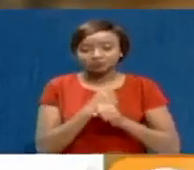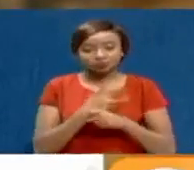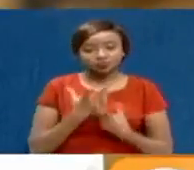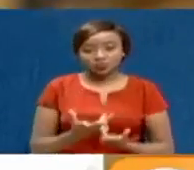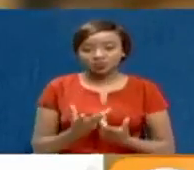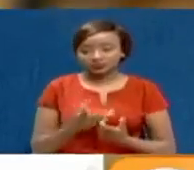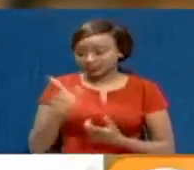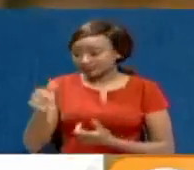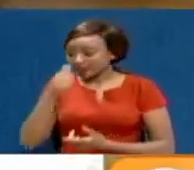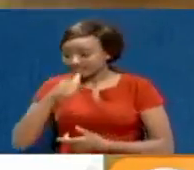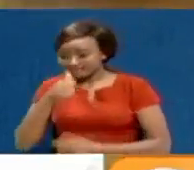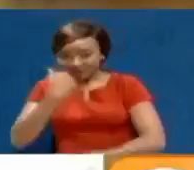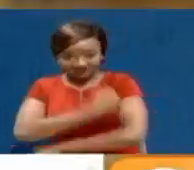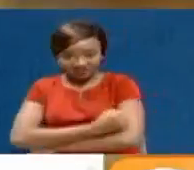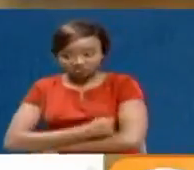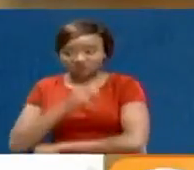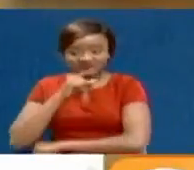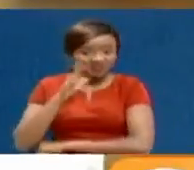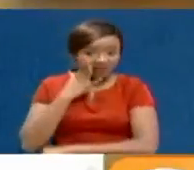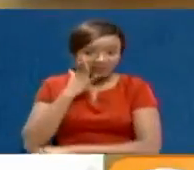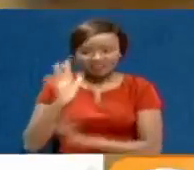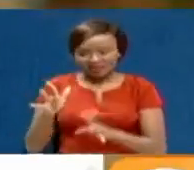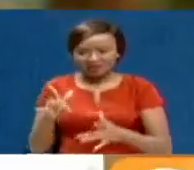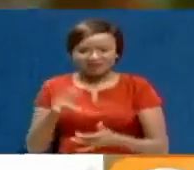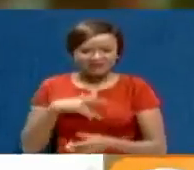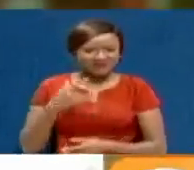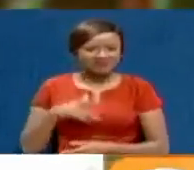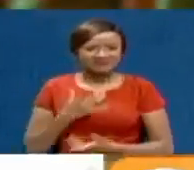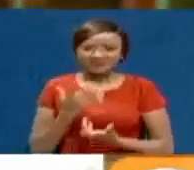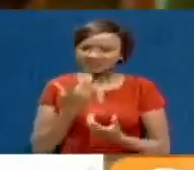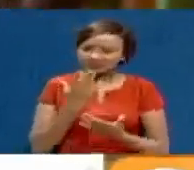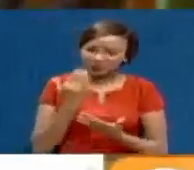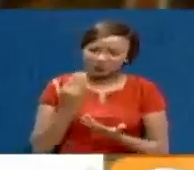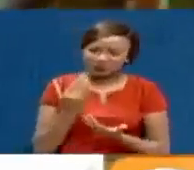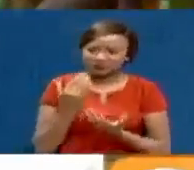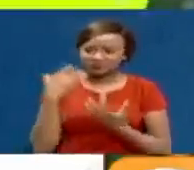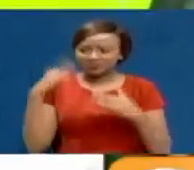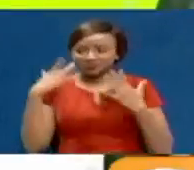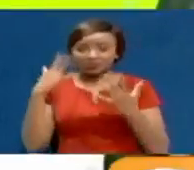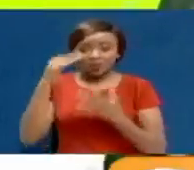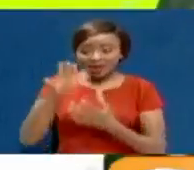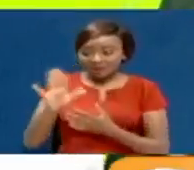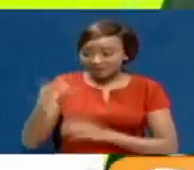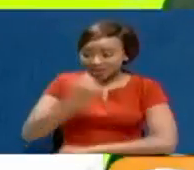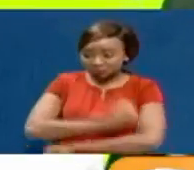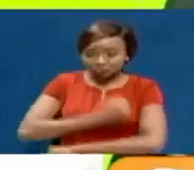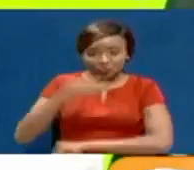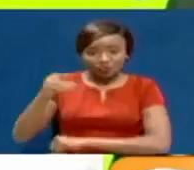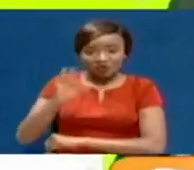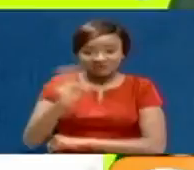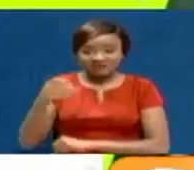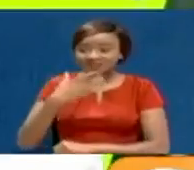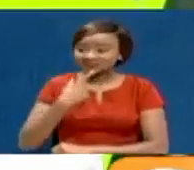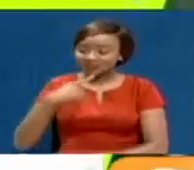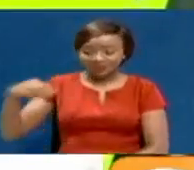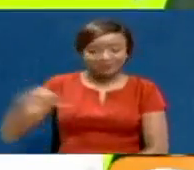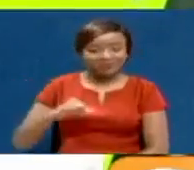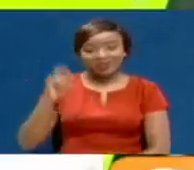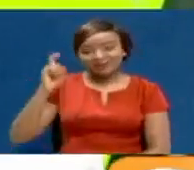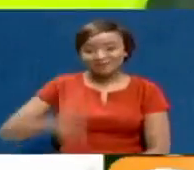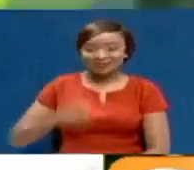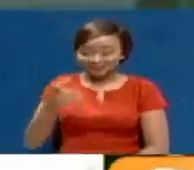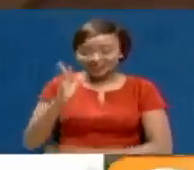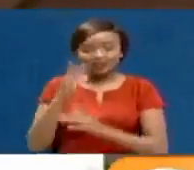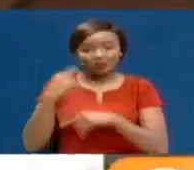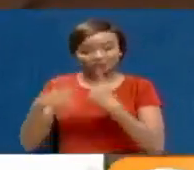In some private schools, parents are already feeling the heat, with some schools asking parents to pay school fees for online learning. For